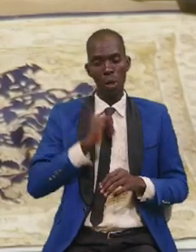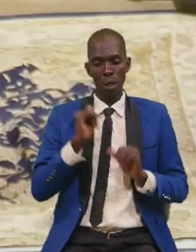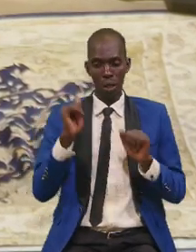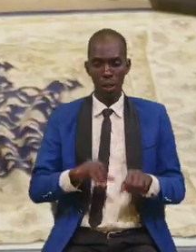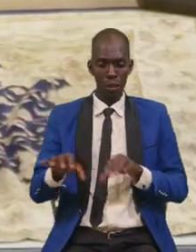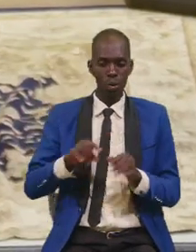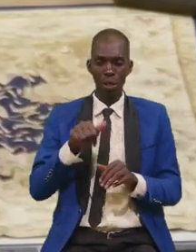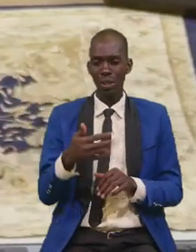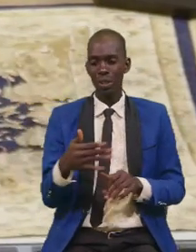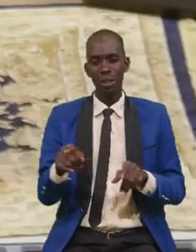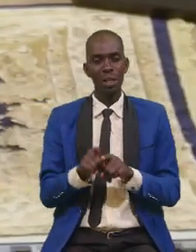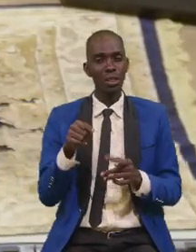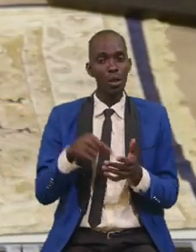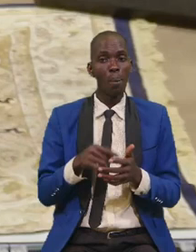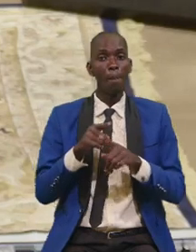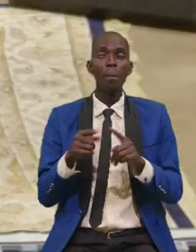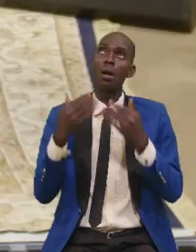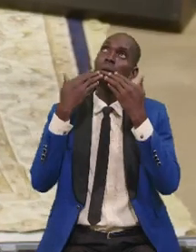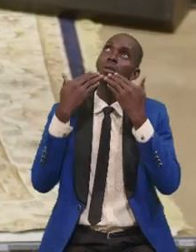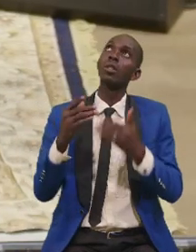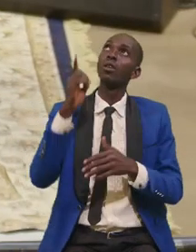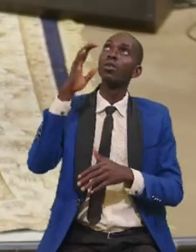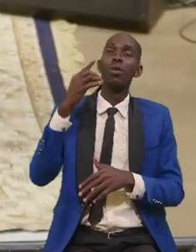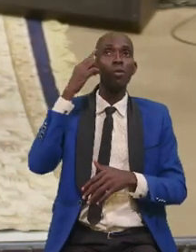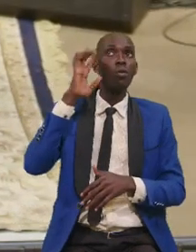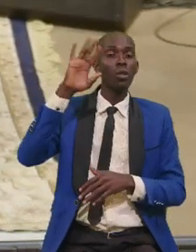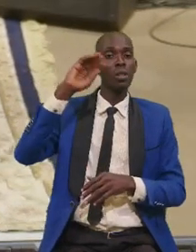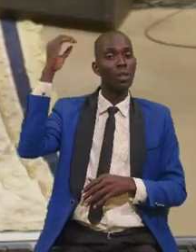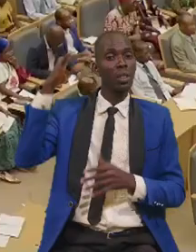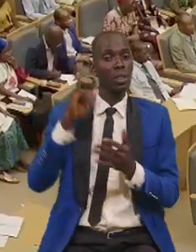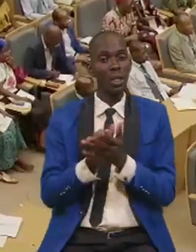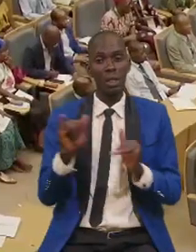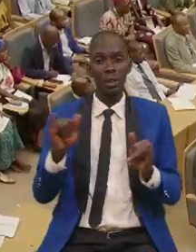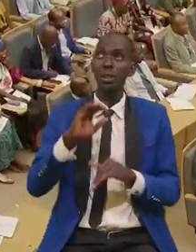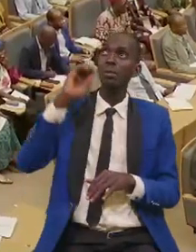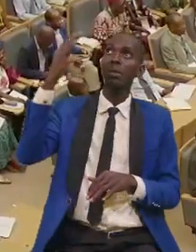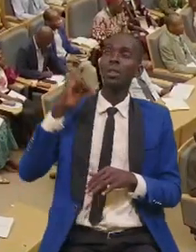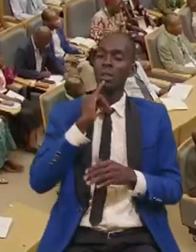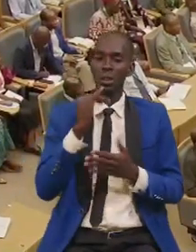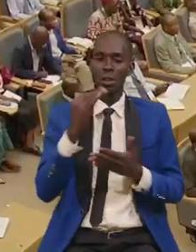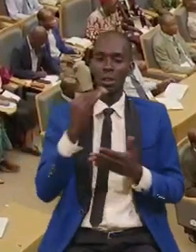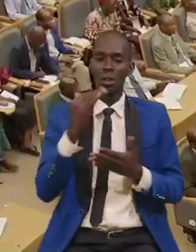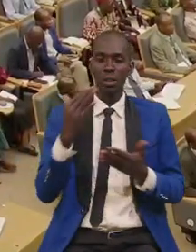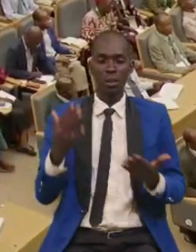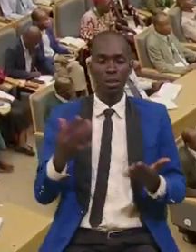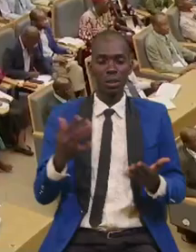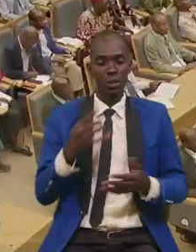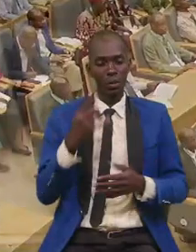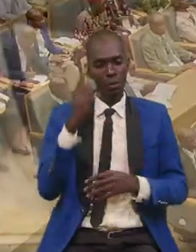but thank God for his grace. That same grace is available for you. You will